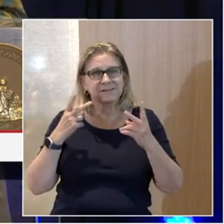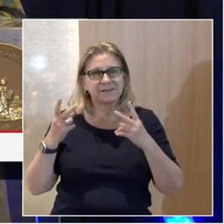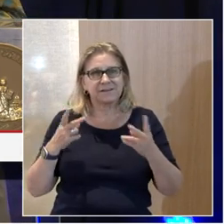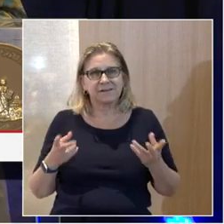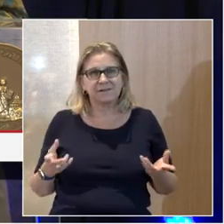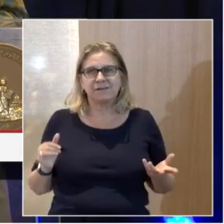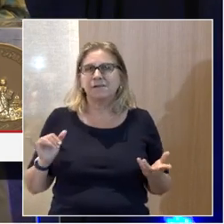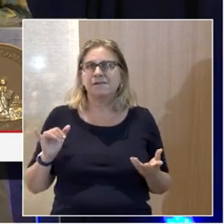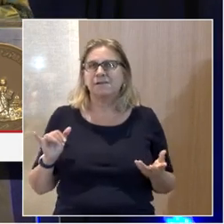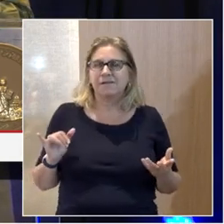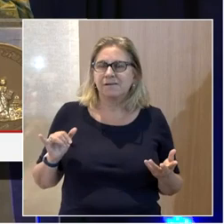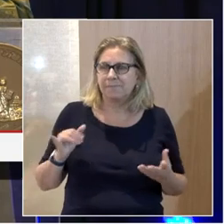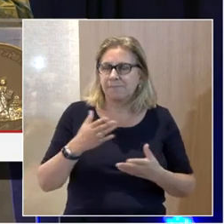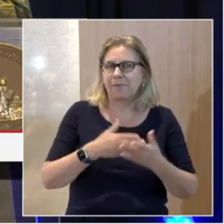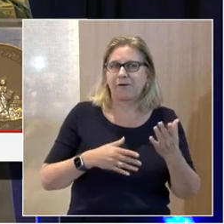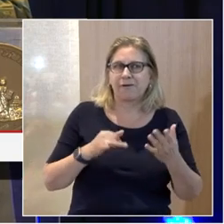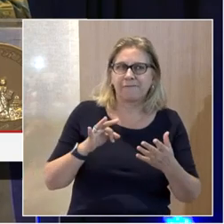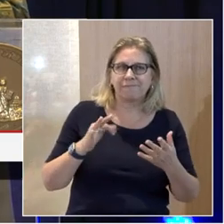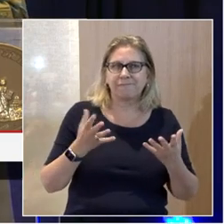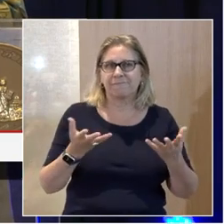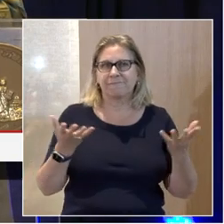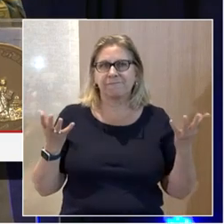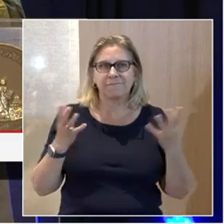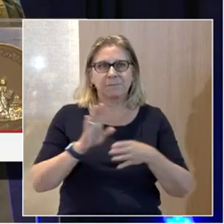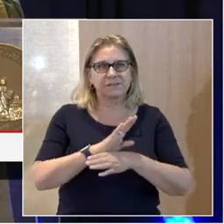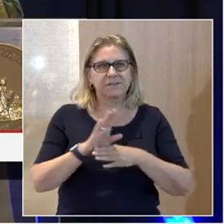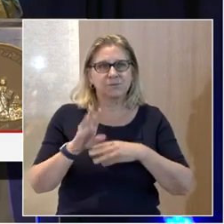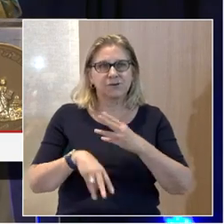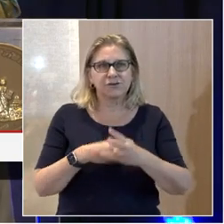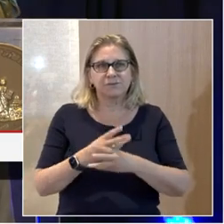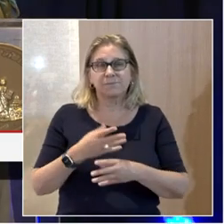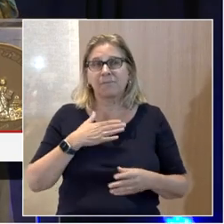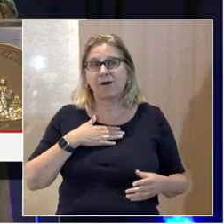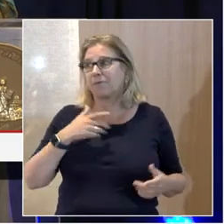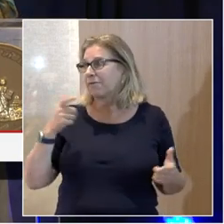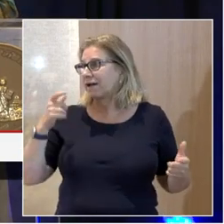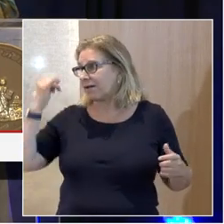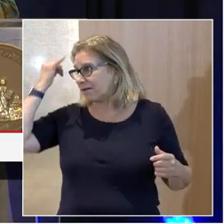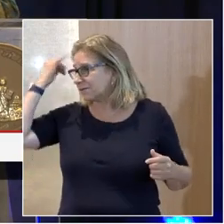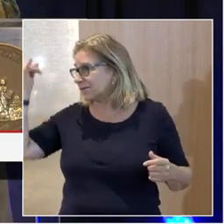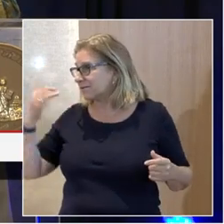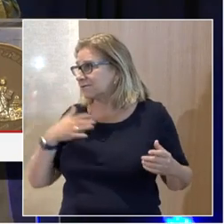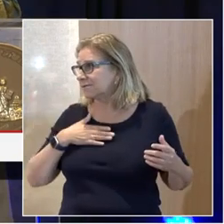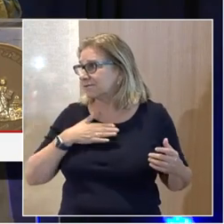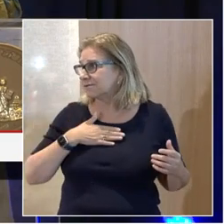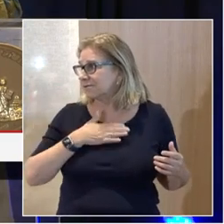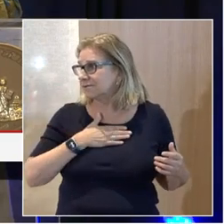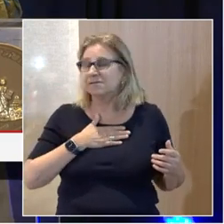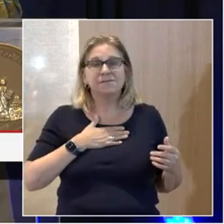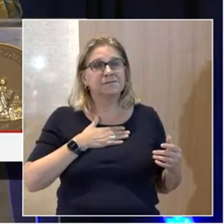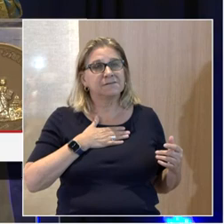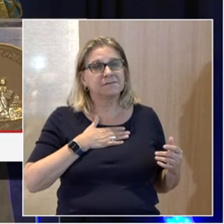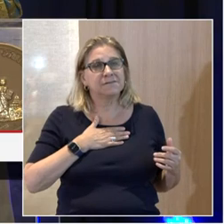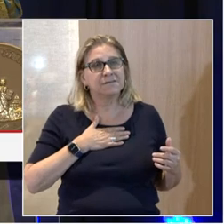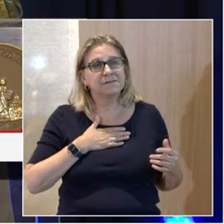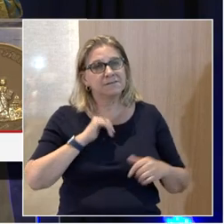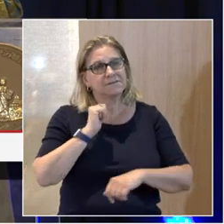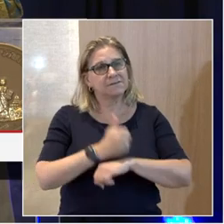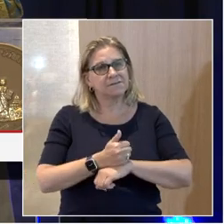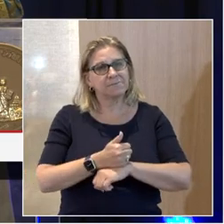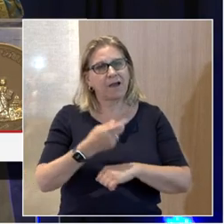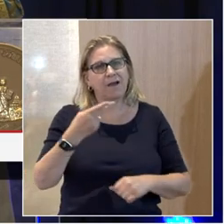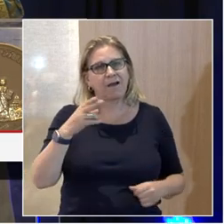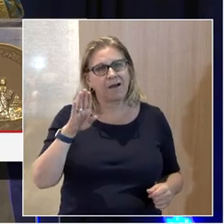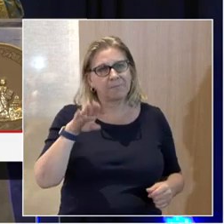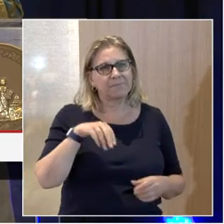one of the things that I added was, my big idea is to get a hub in the federal centers downtown